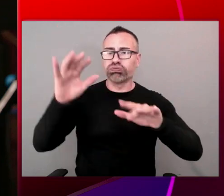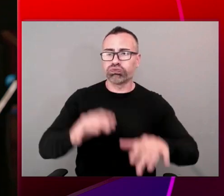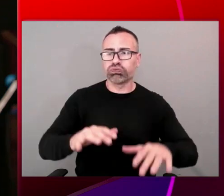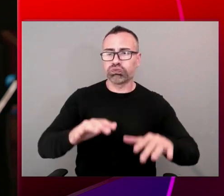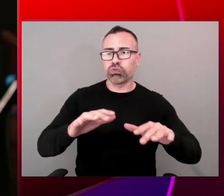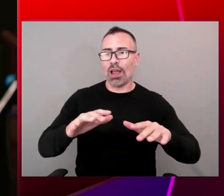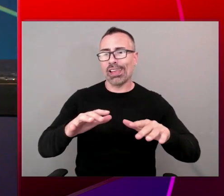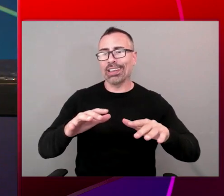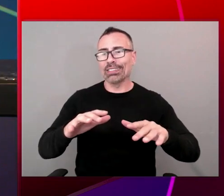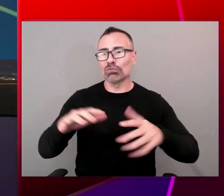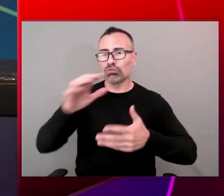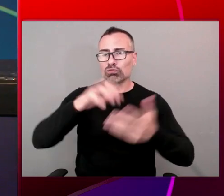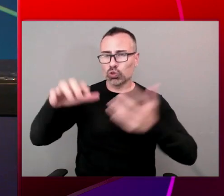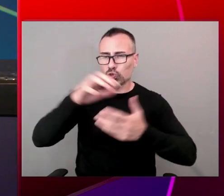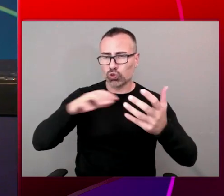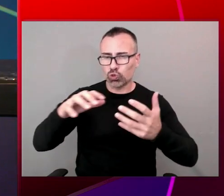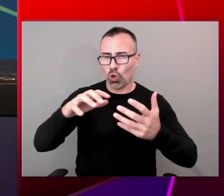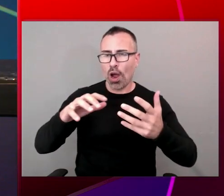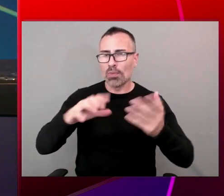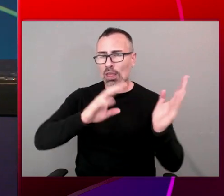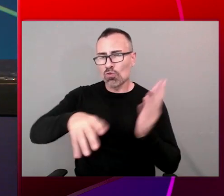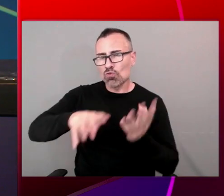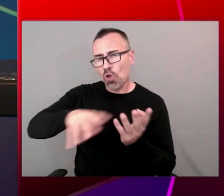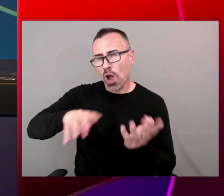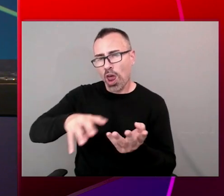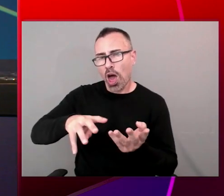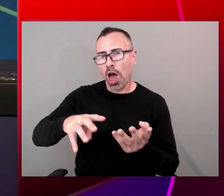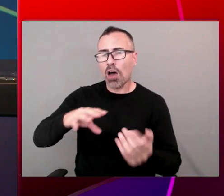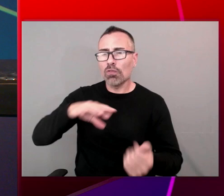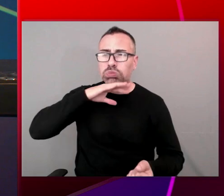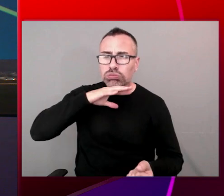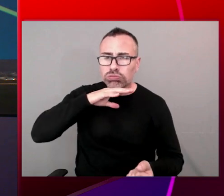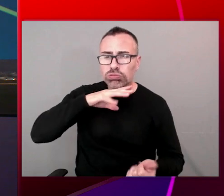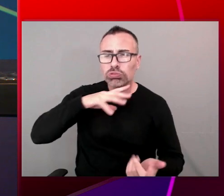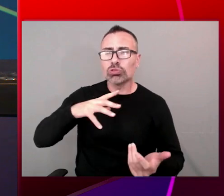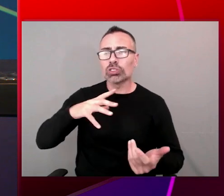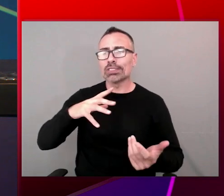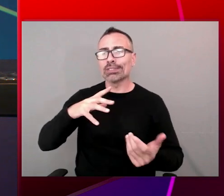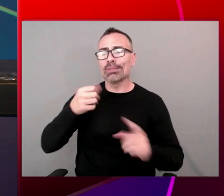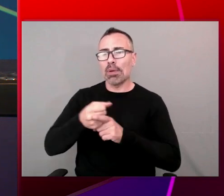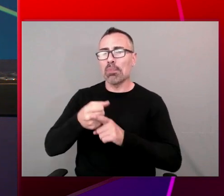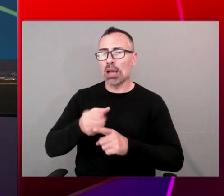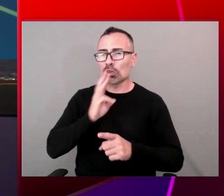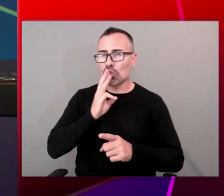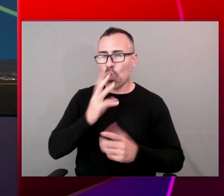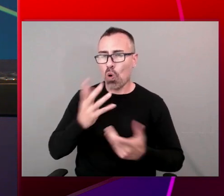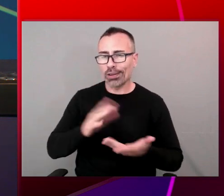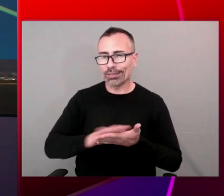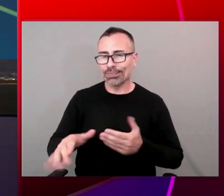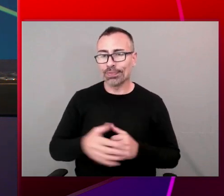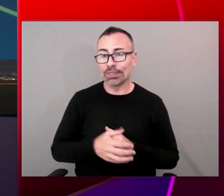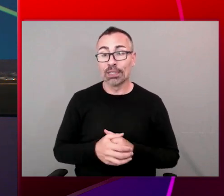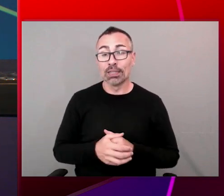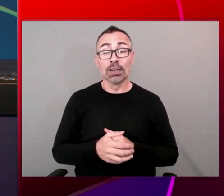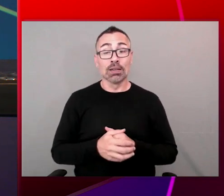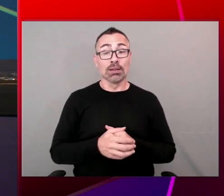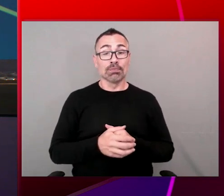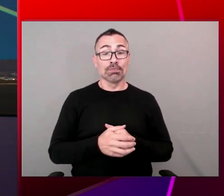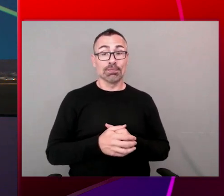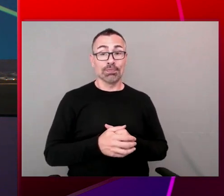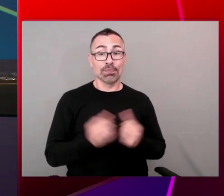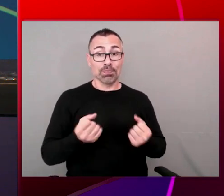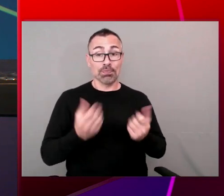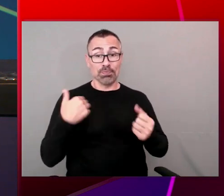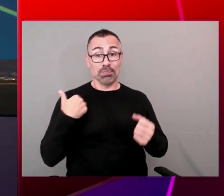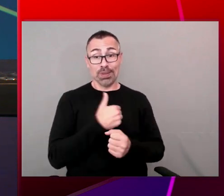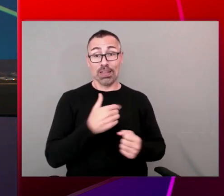It is, yeah. I think a lot of people just from this conversation are inspired, whether it is you own a business or you work in a company. Sustainability is